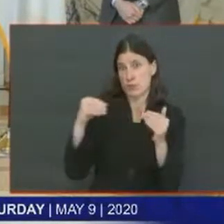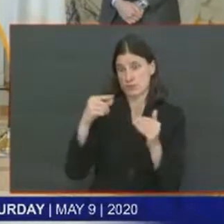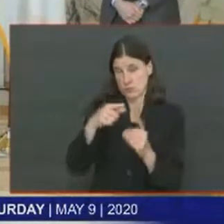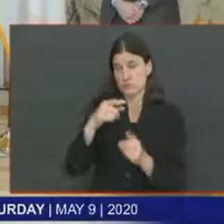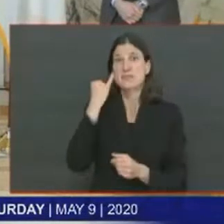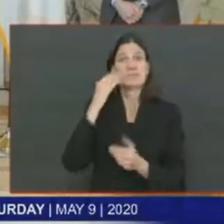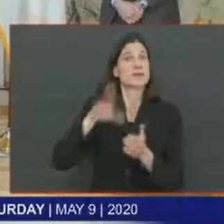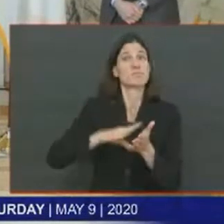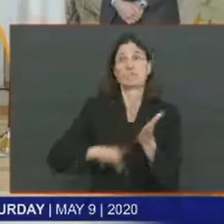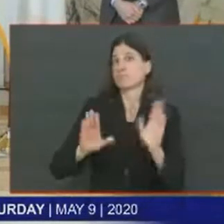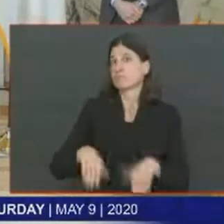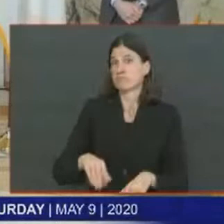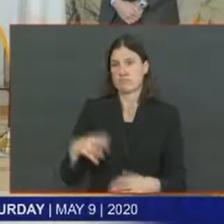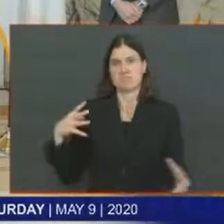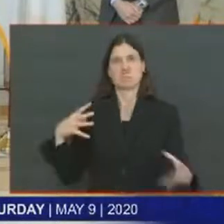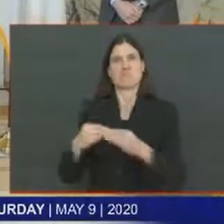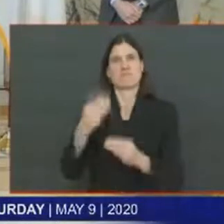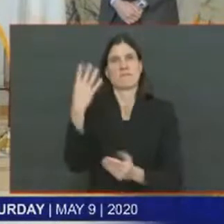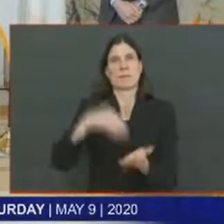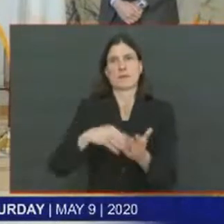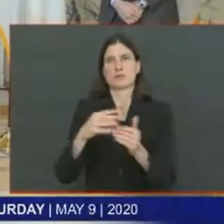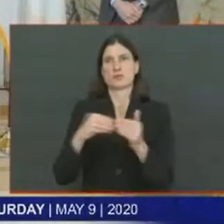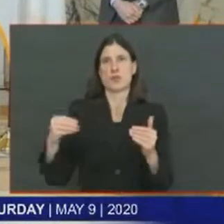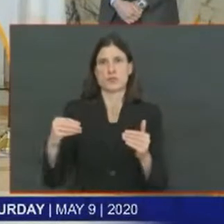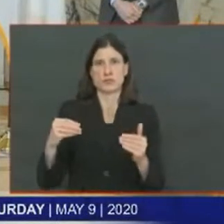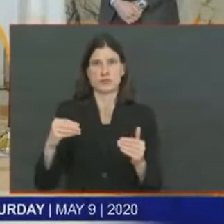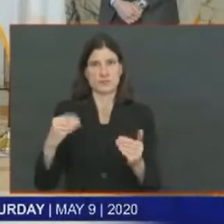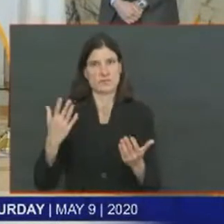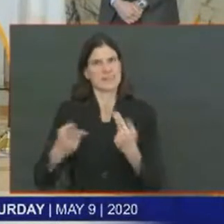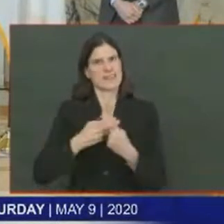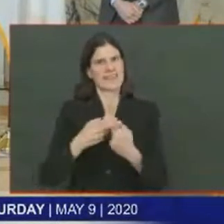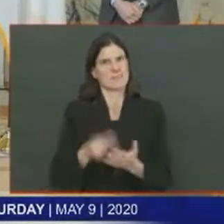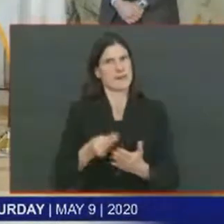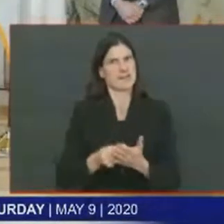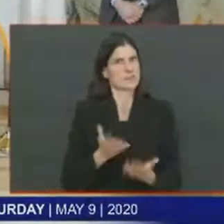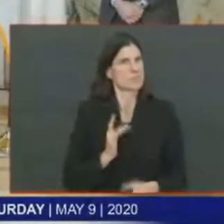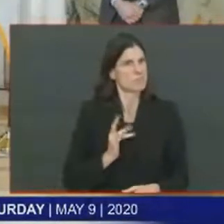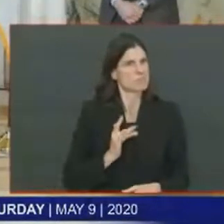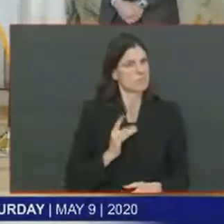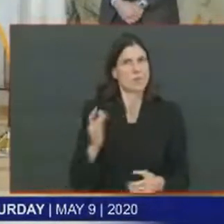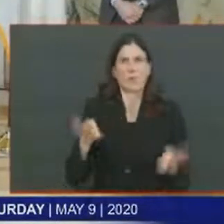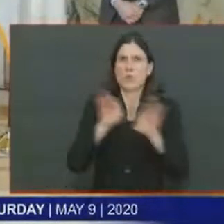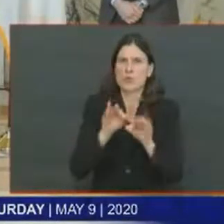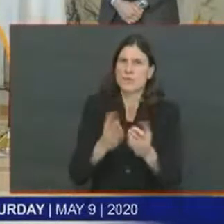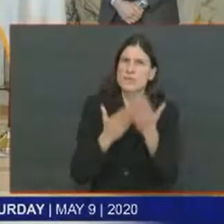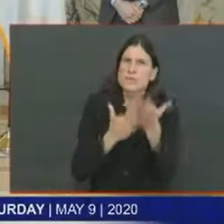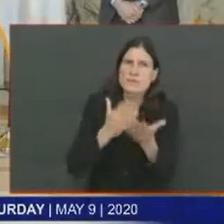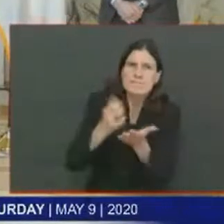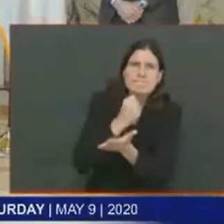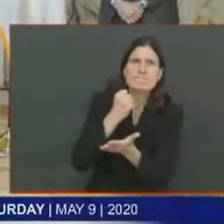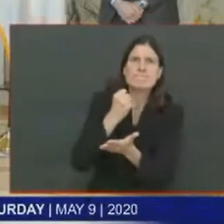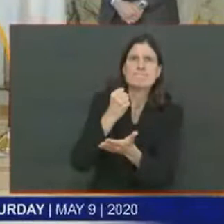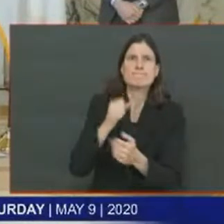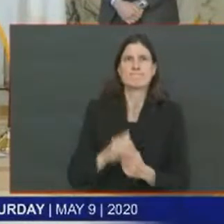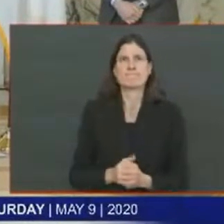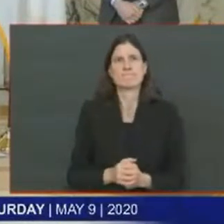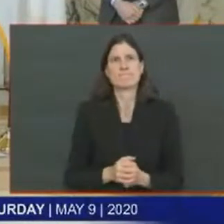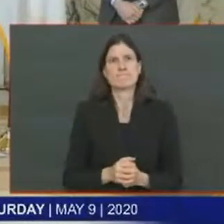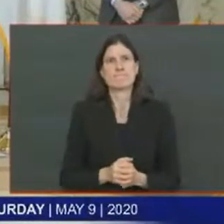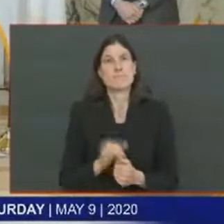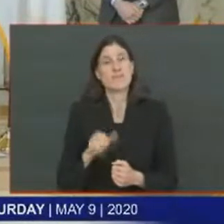live on unemployment insurance. So I would encourage you, if you're hearing this and you have student